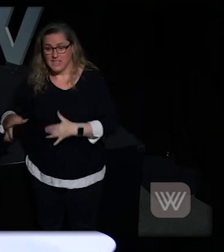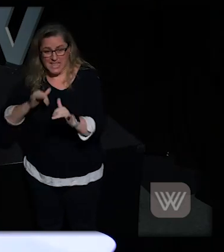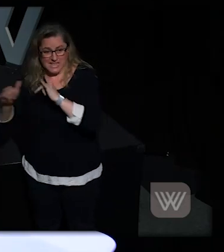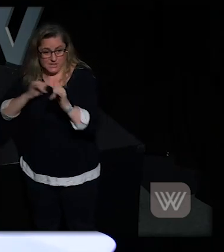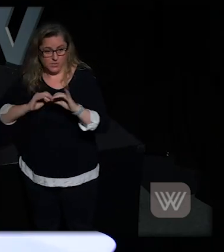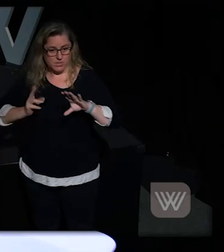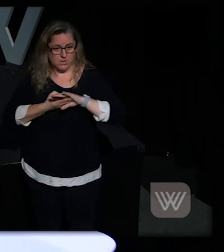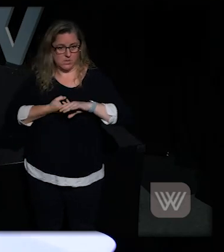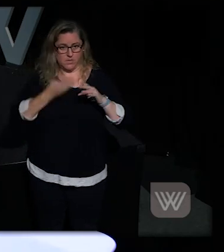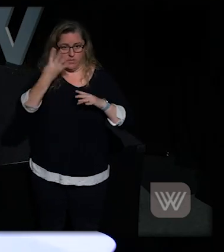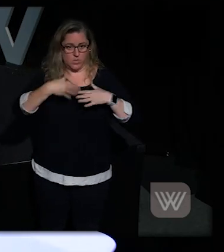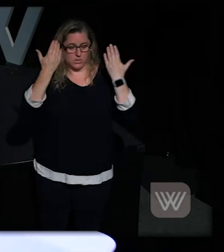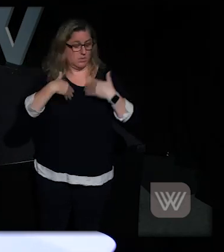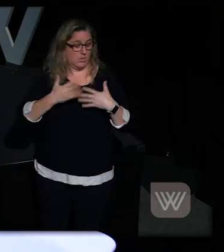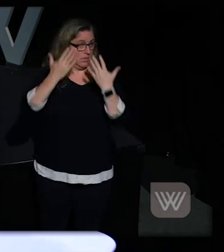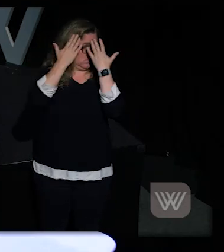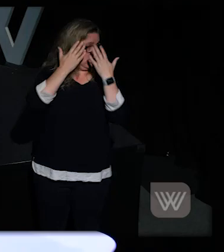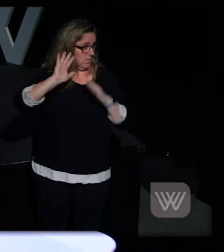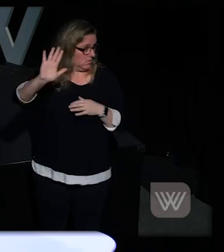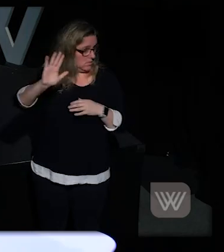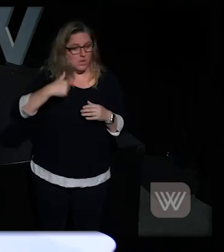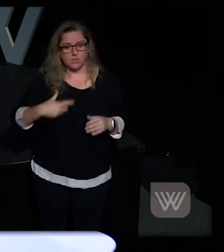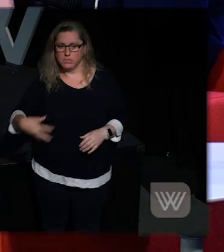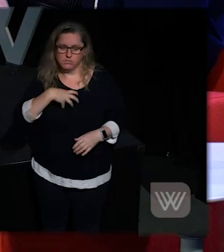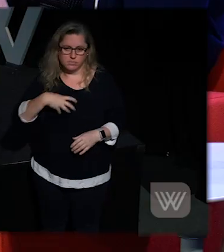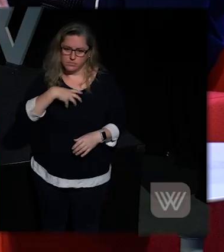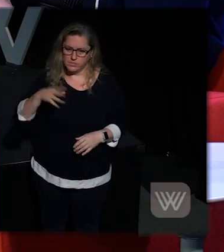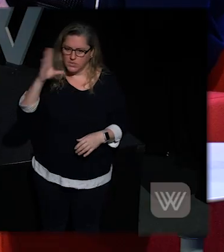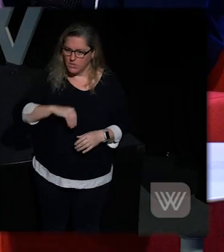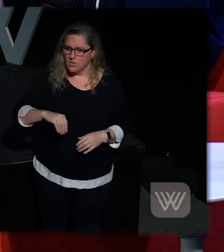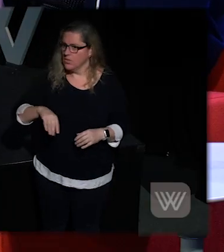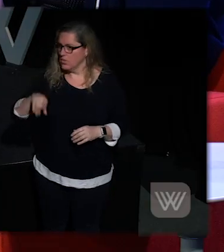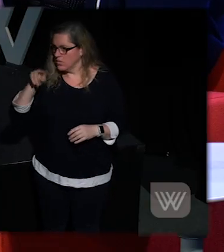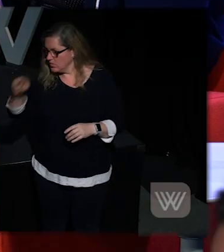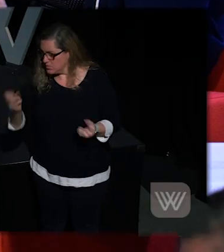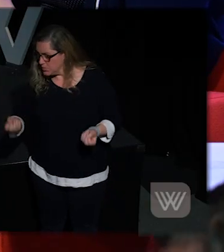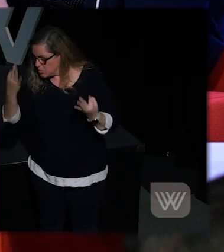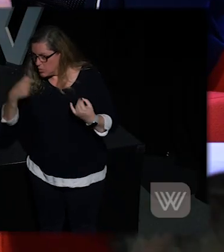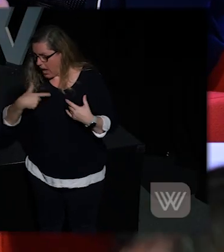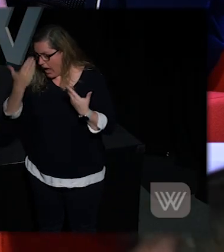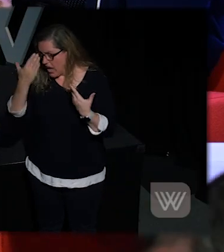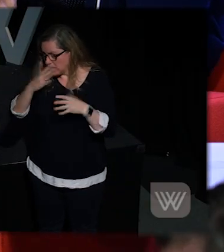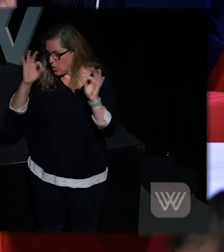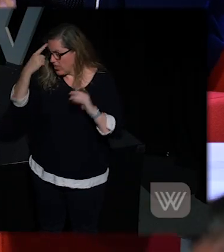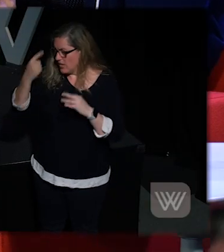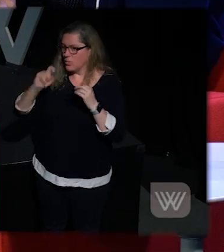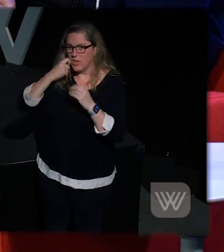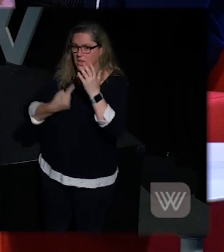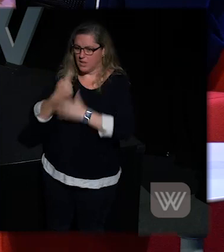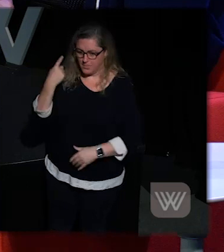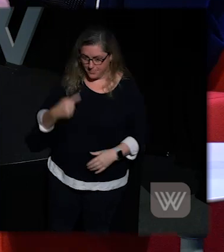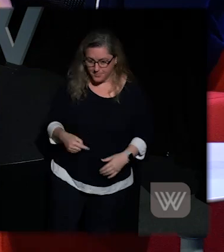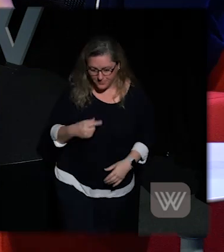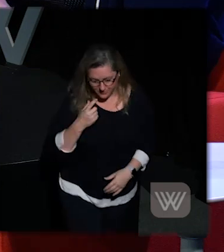so... confronting. I was quite scared of backlash from the Daily Stormer, but I haven't had any, and I don't think I will now. You